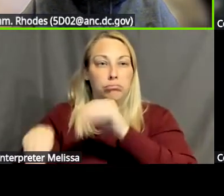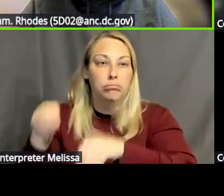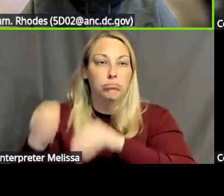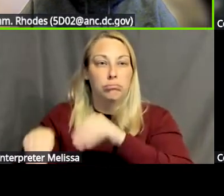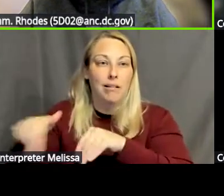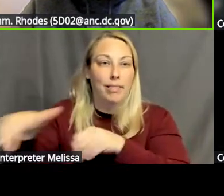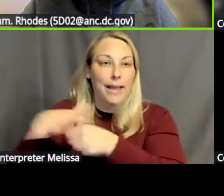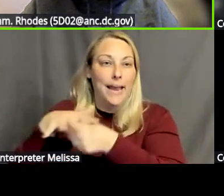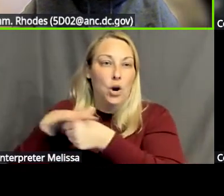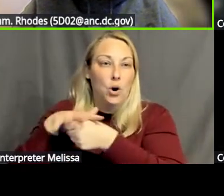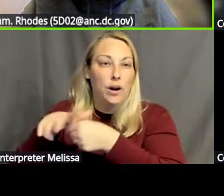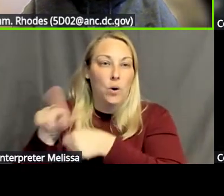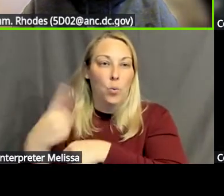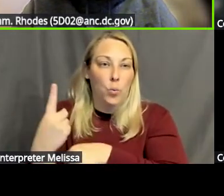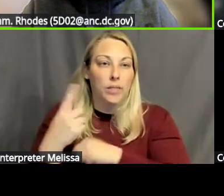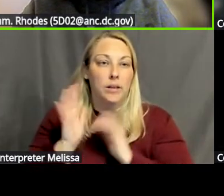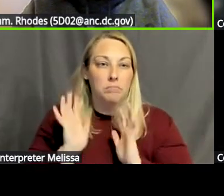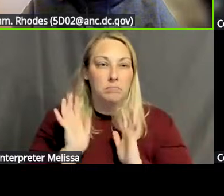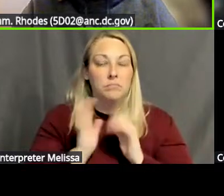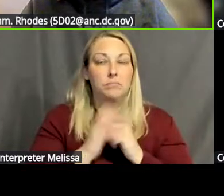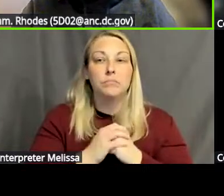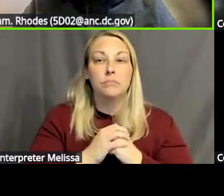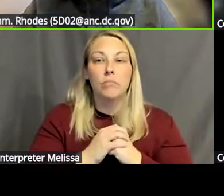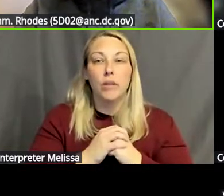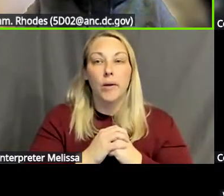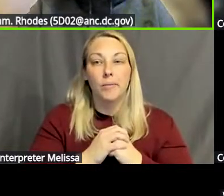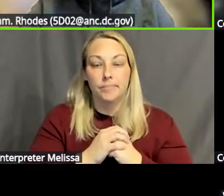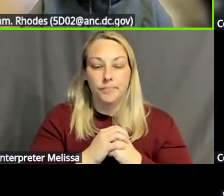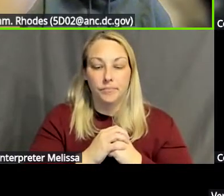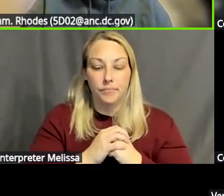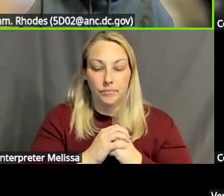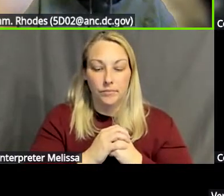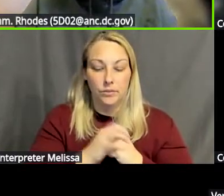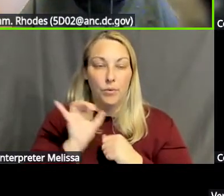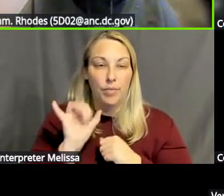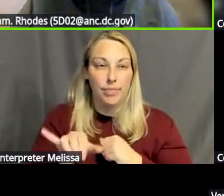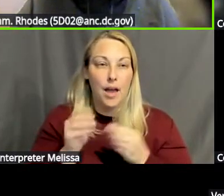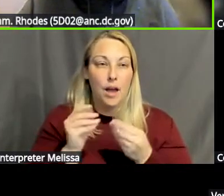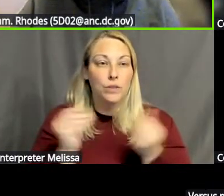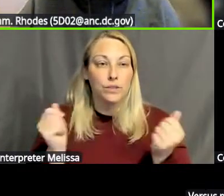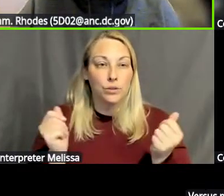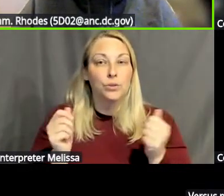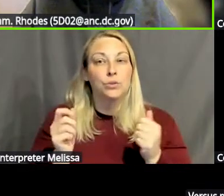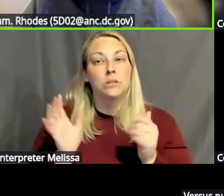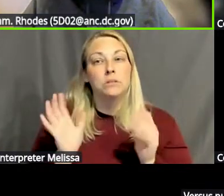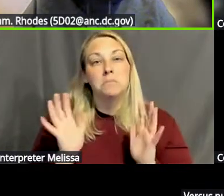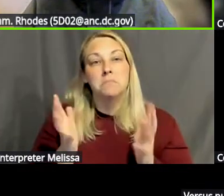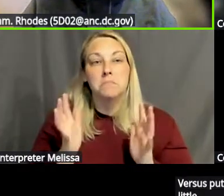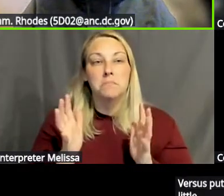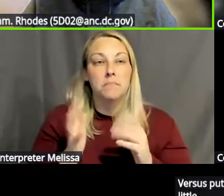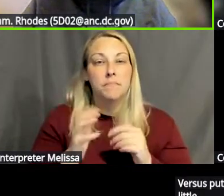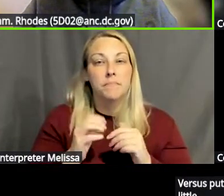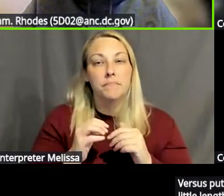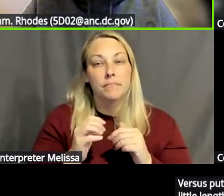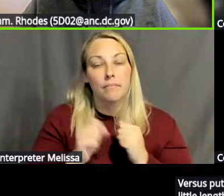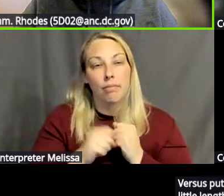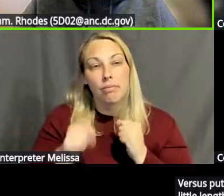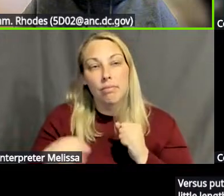So that again, that resolution is a little lengthy